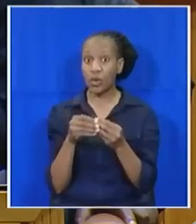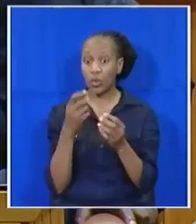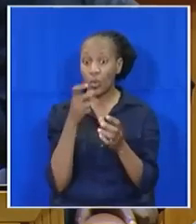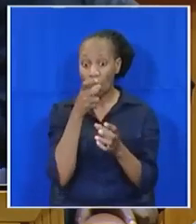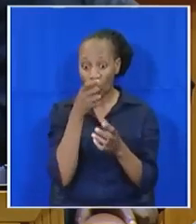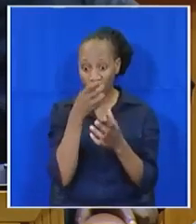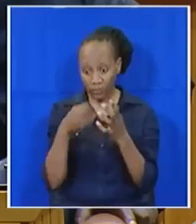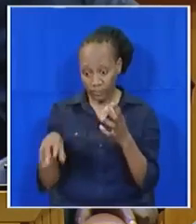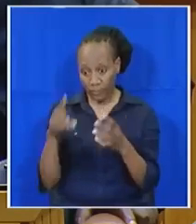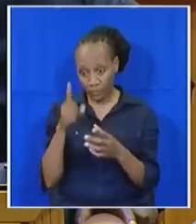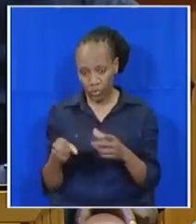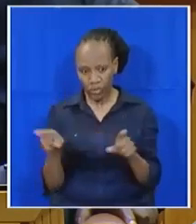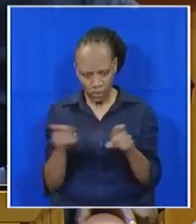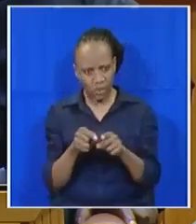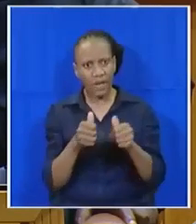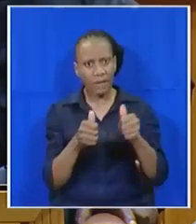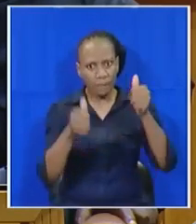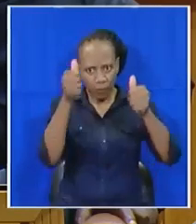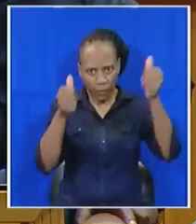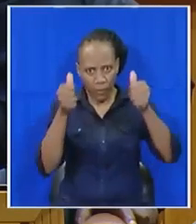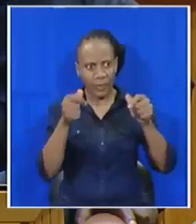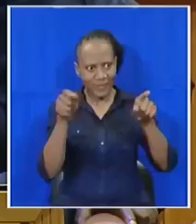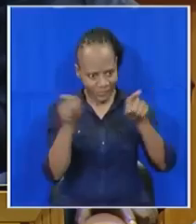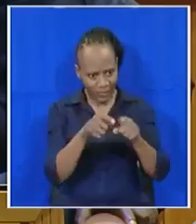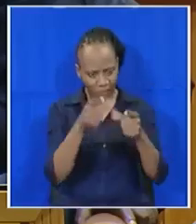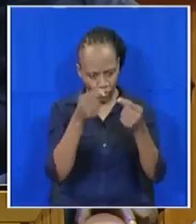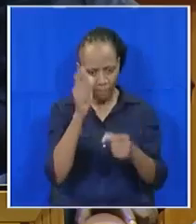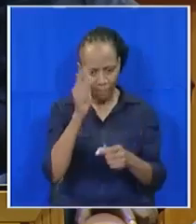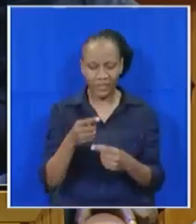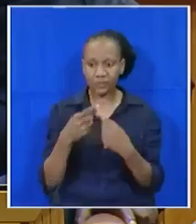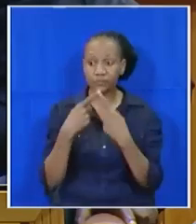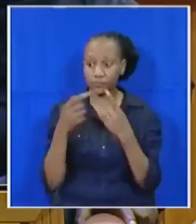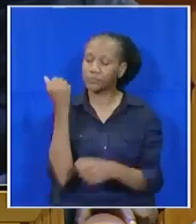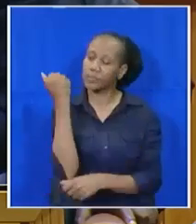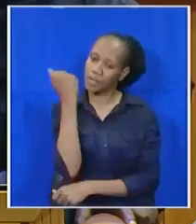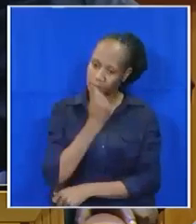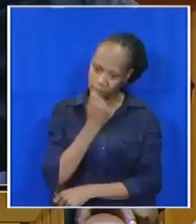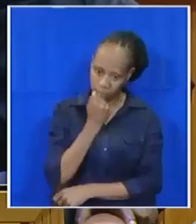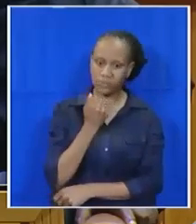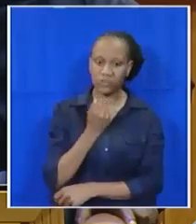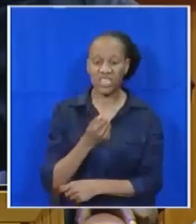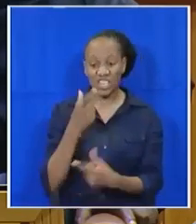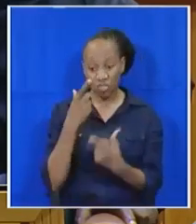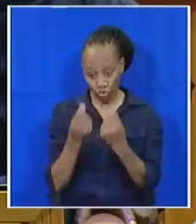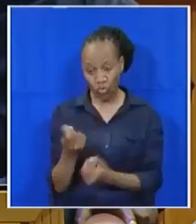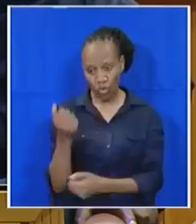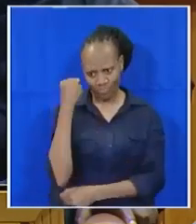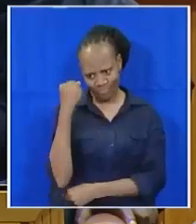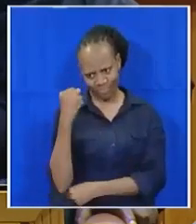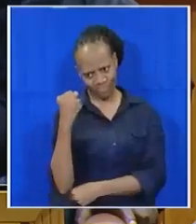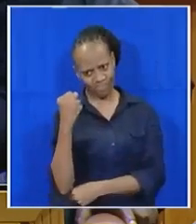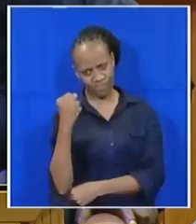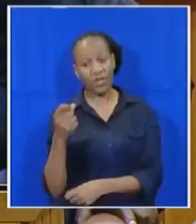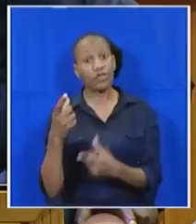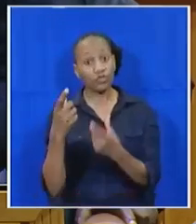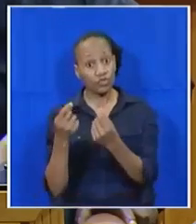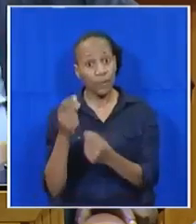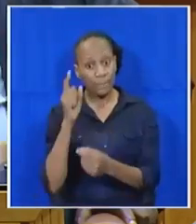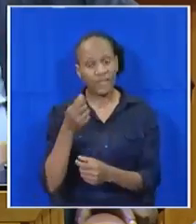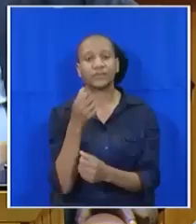to the members of the executive, and she must be asked to apologize for making a fist and threatening the Honourable